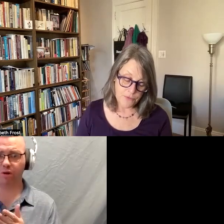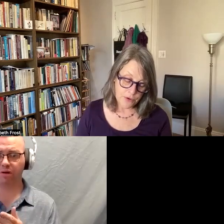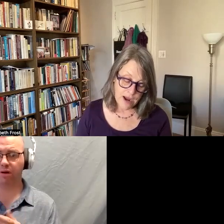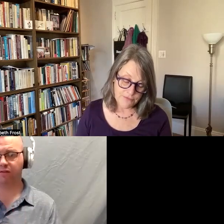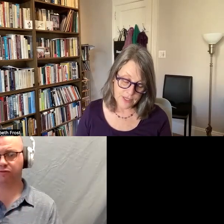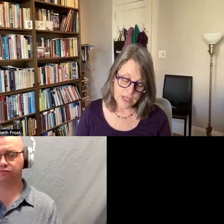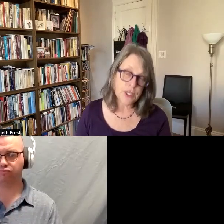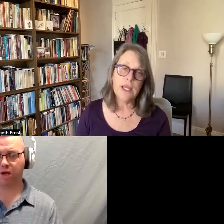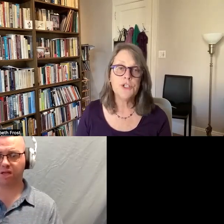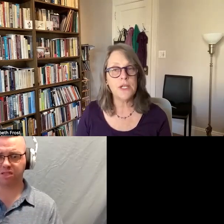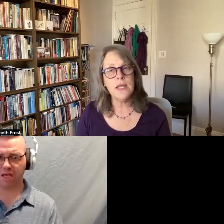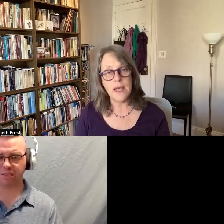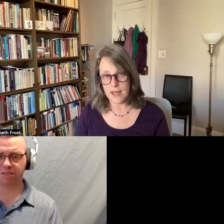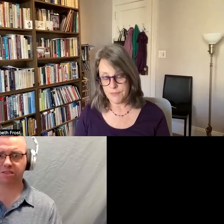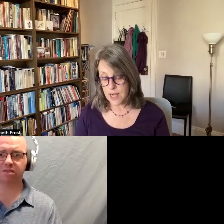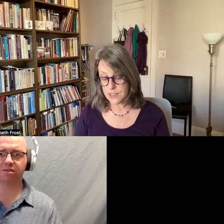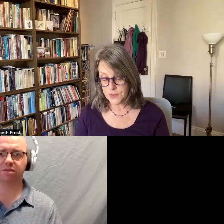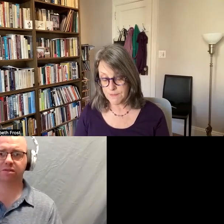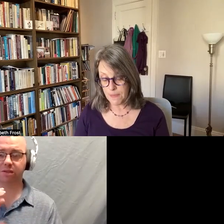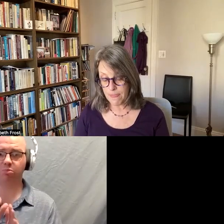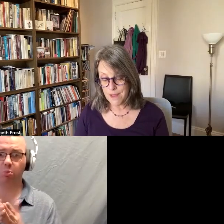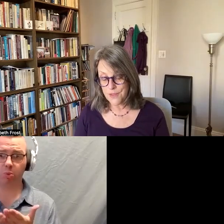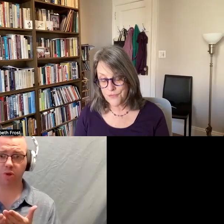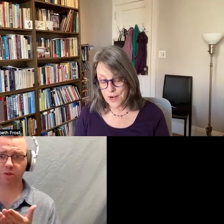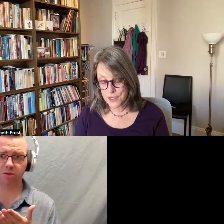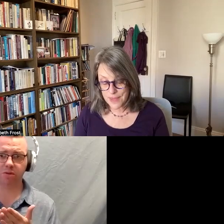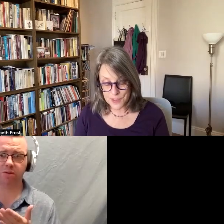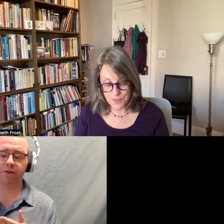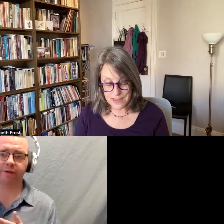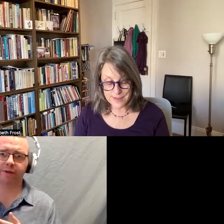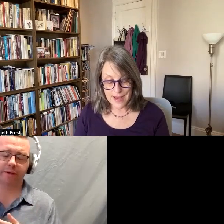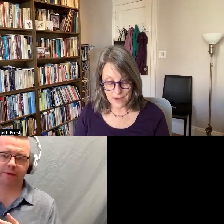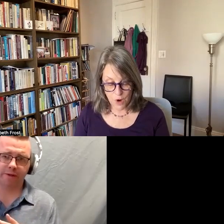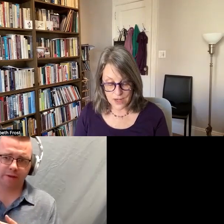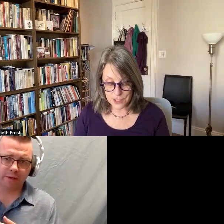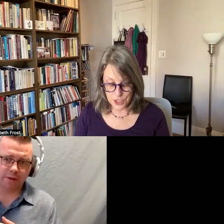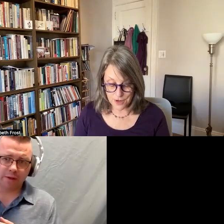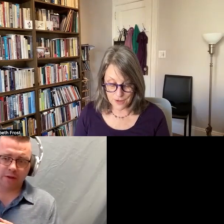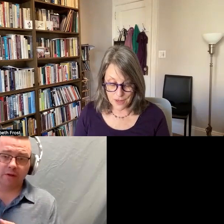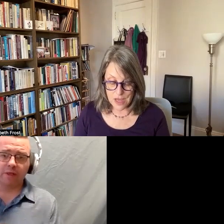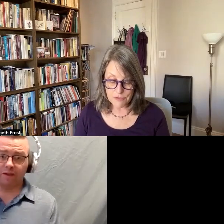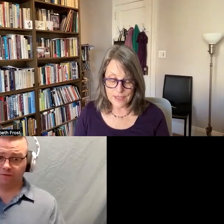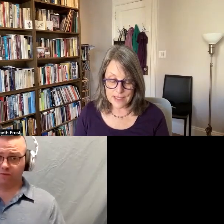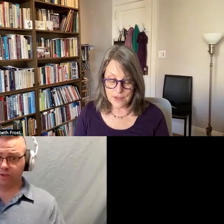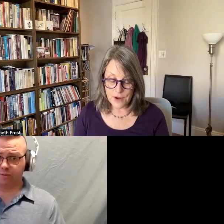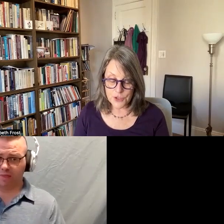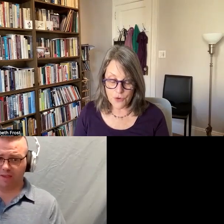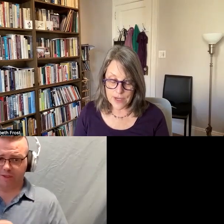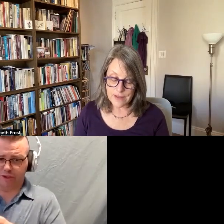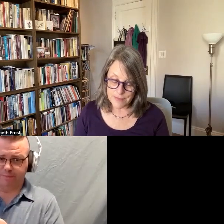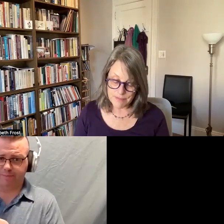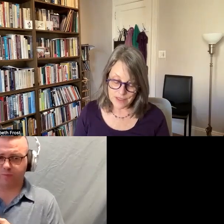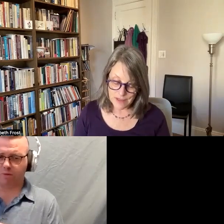debates about photographic education and practice. The friendship that Spence and Watney shared reflected